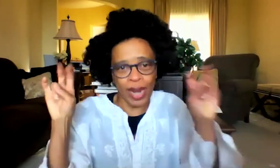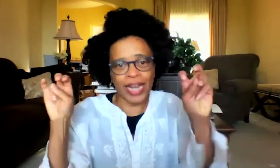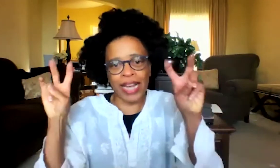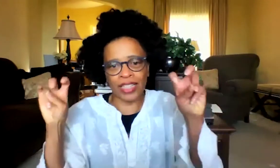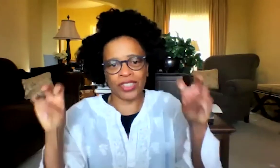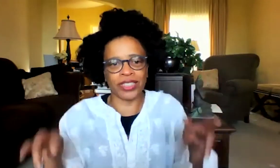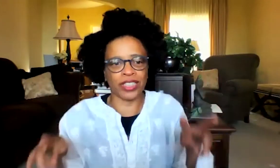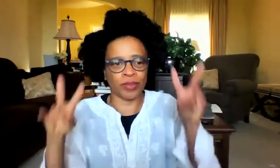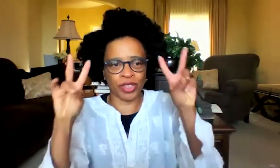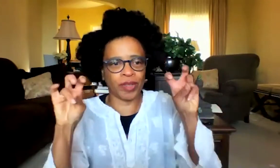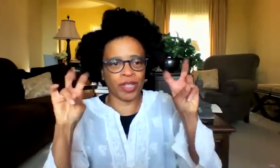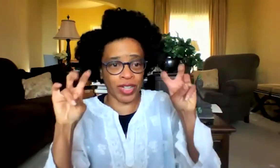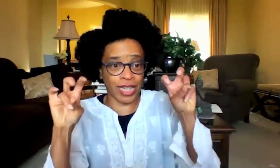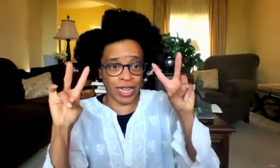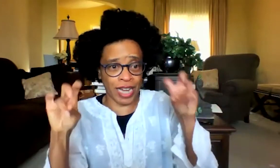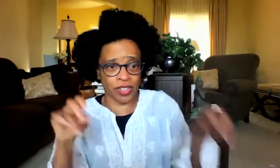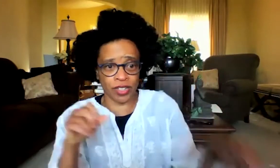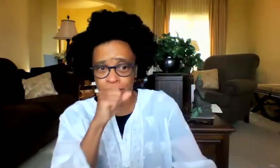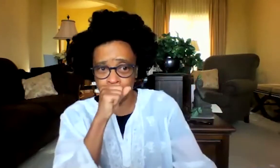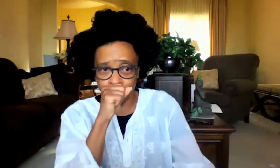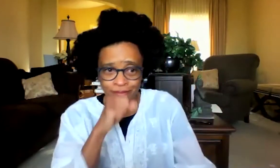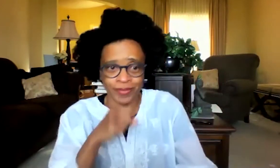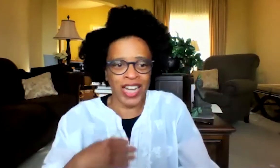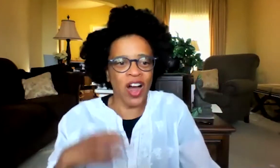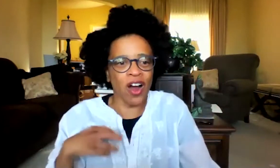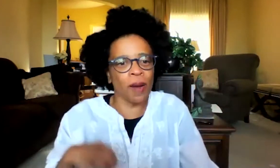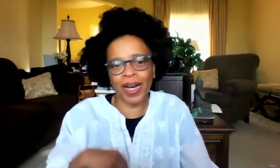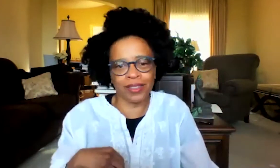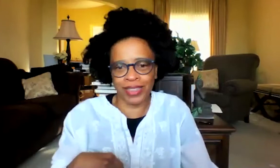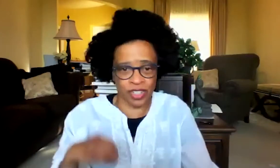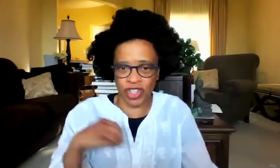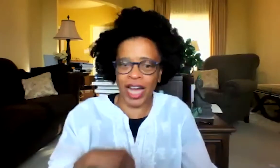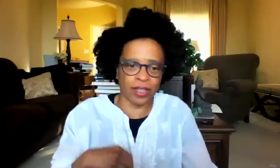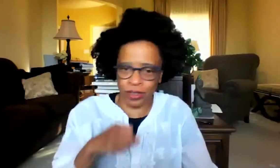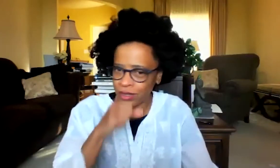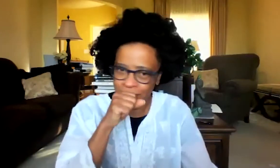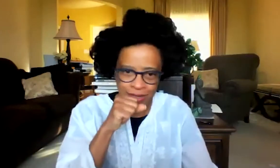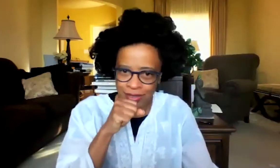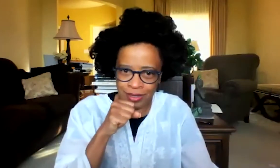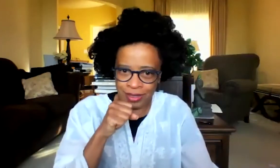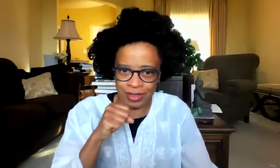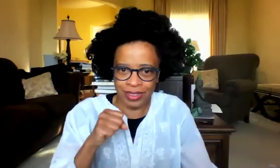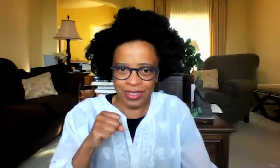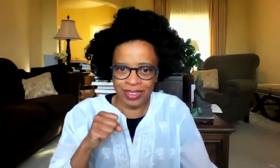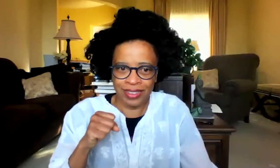around white nationalism or some other kind of nationalism are about that child.